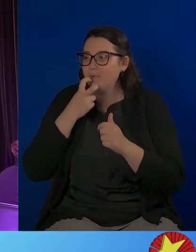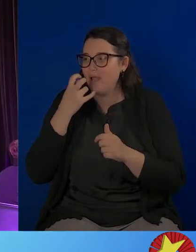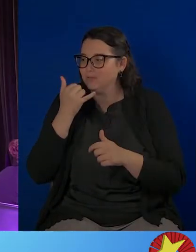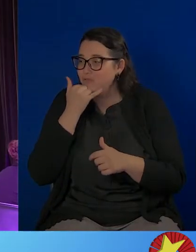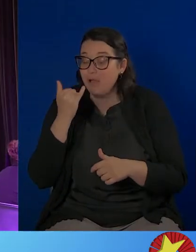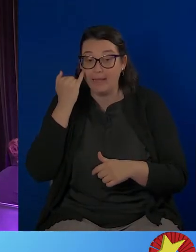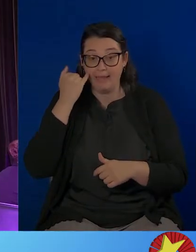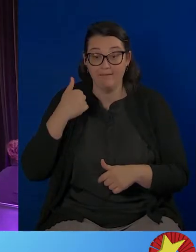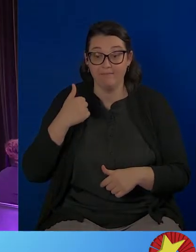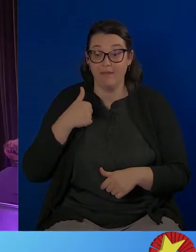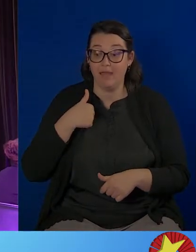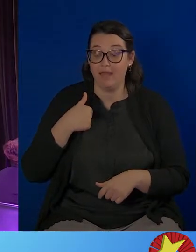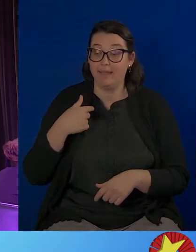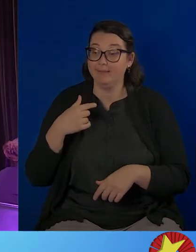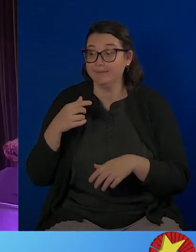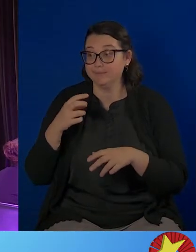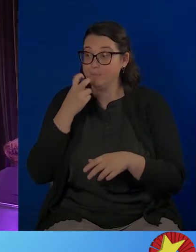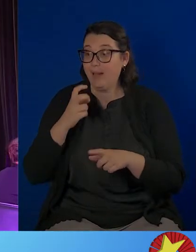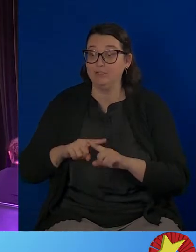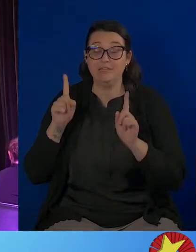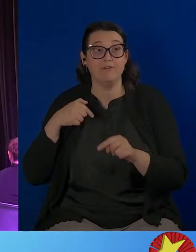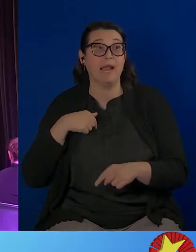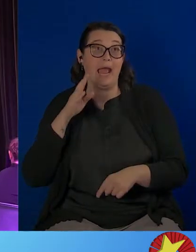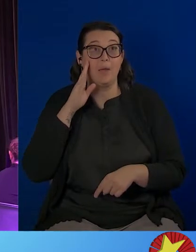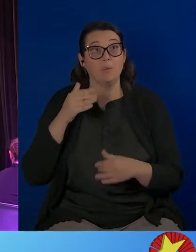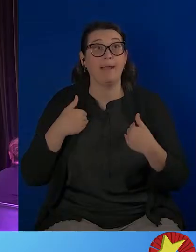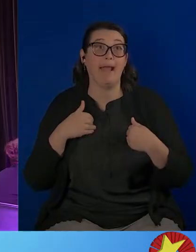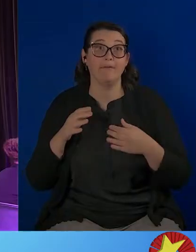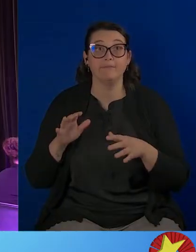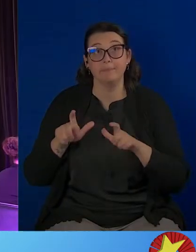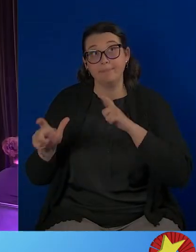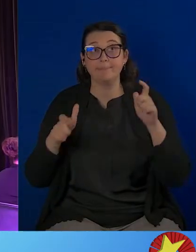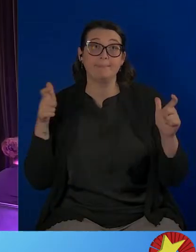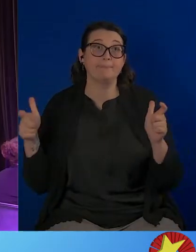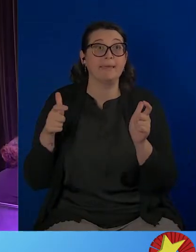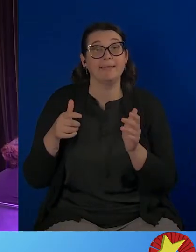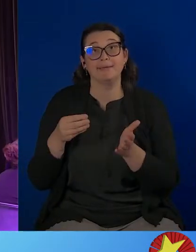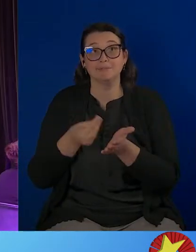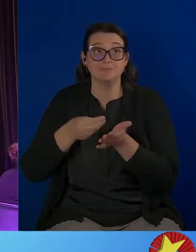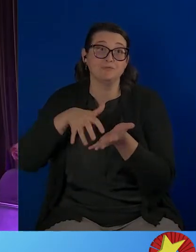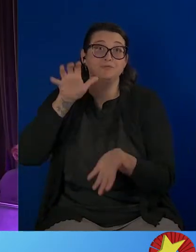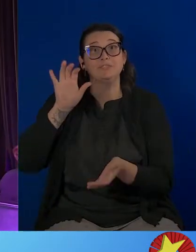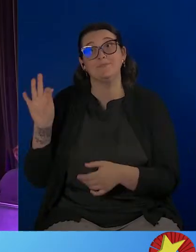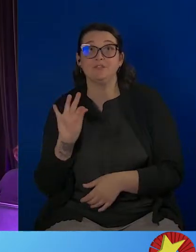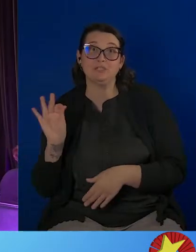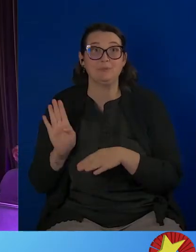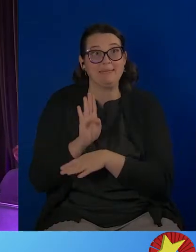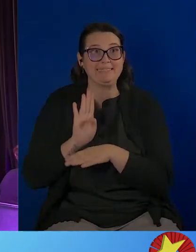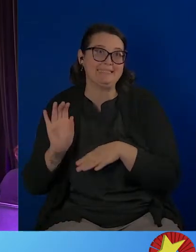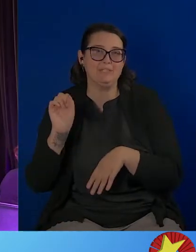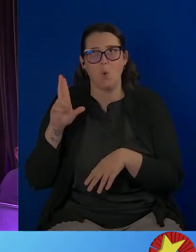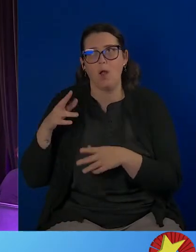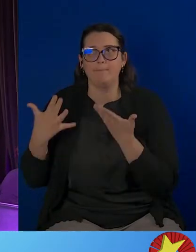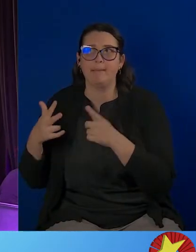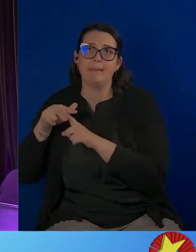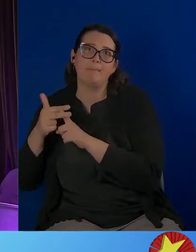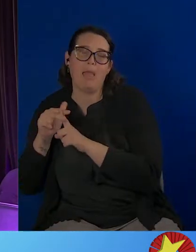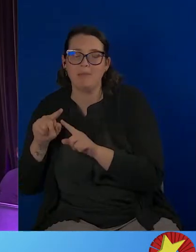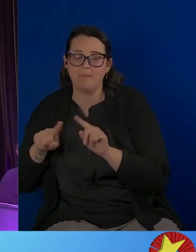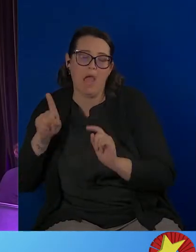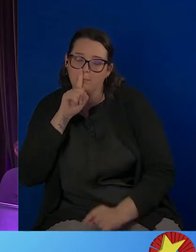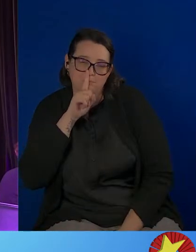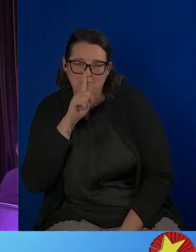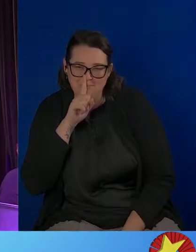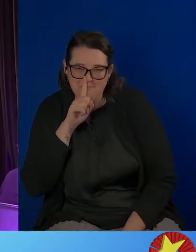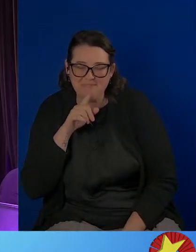magnet and I wouldn't be here. Or if I had not enough letters, I'd be a plumbing magnet and I would not be here. but we'll just say that I'm here because